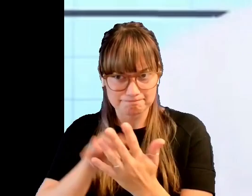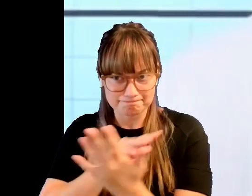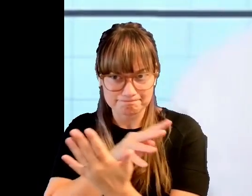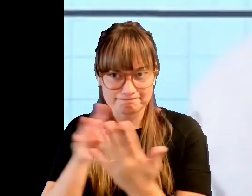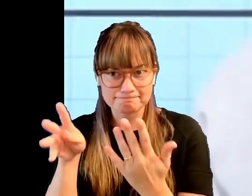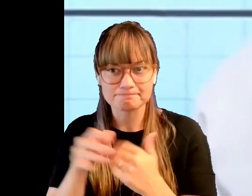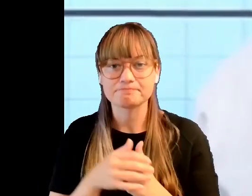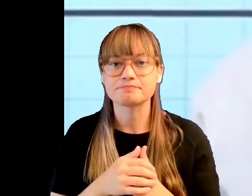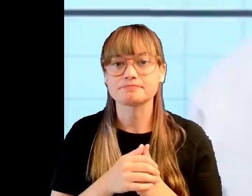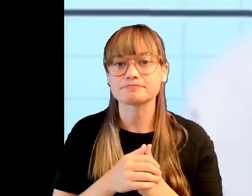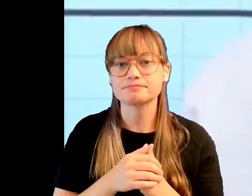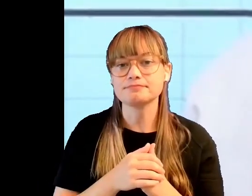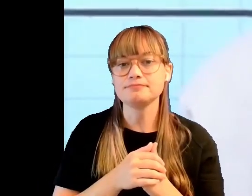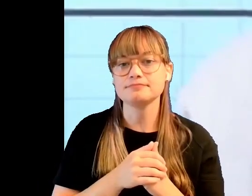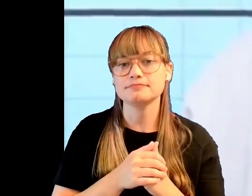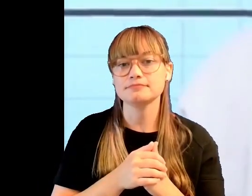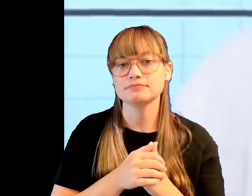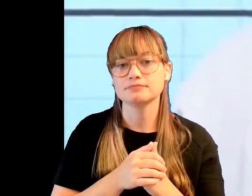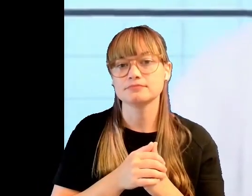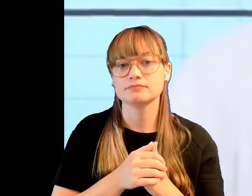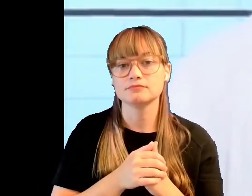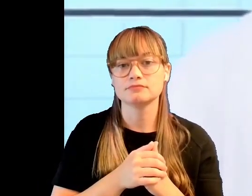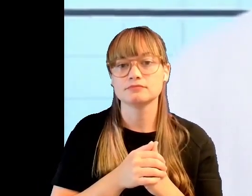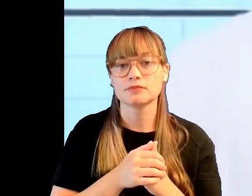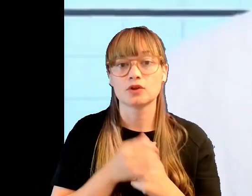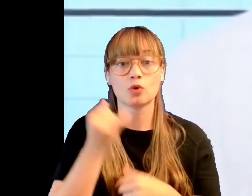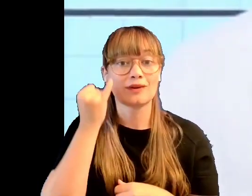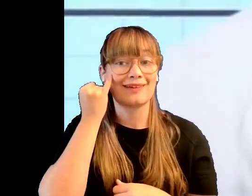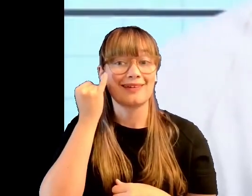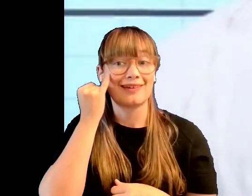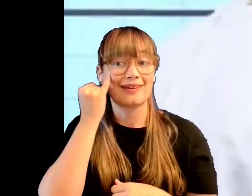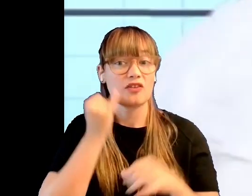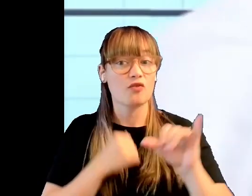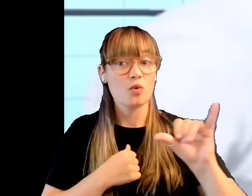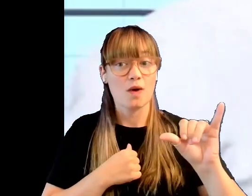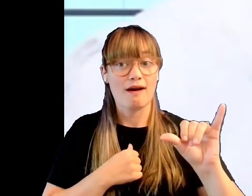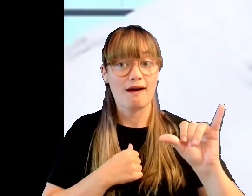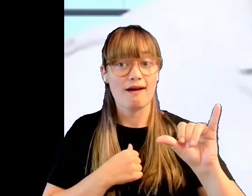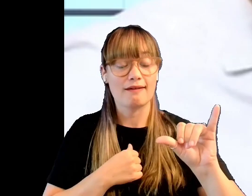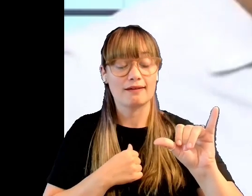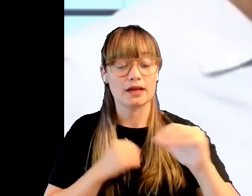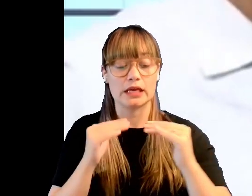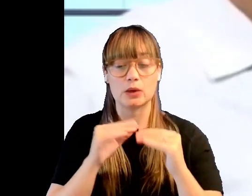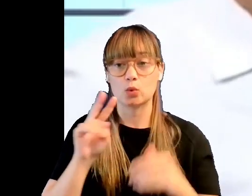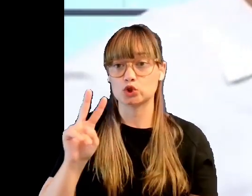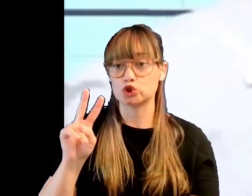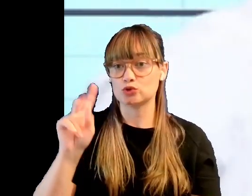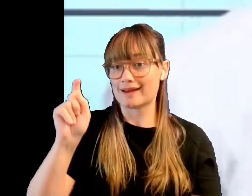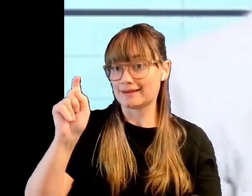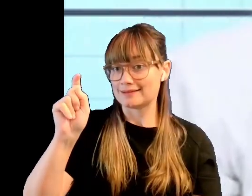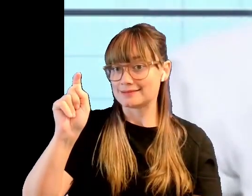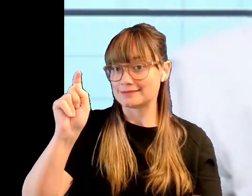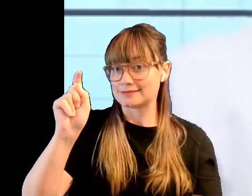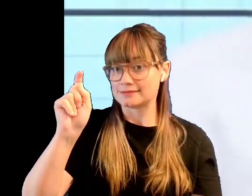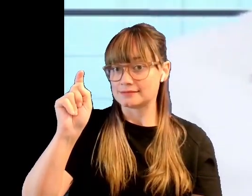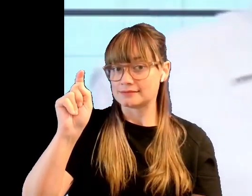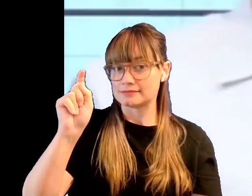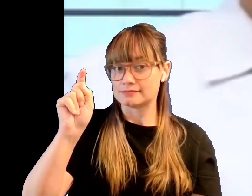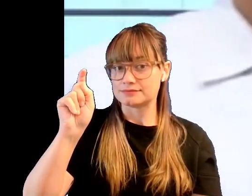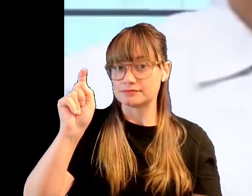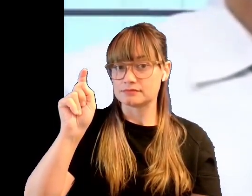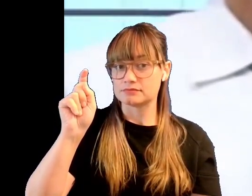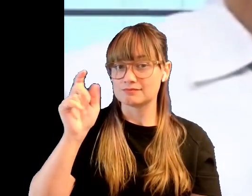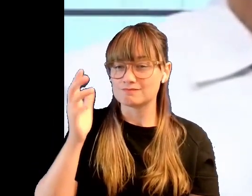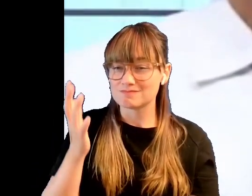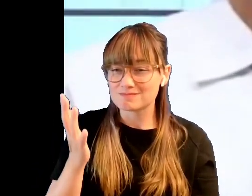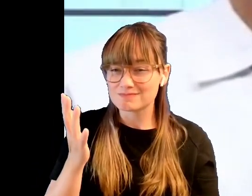look at this. Y equals 2 to the xth power. Well, we don't necessarily know